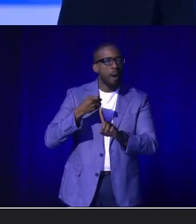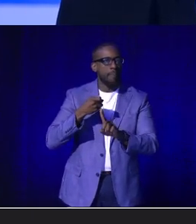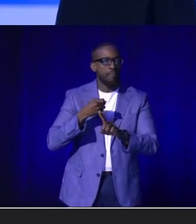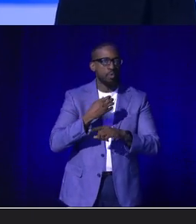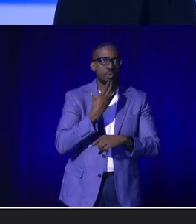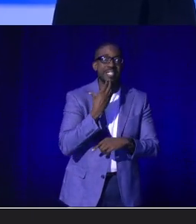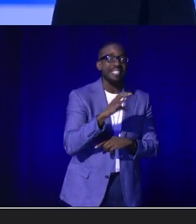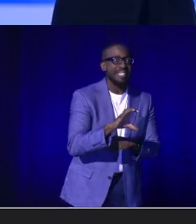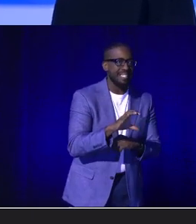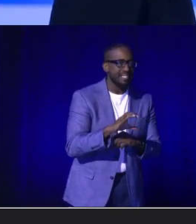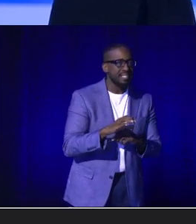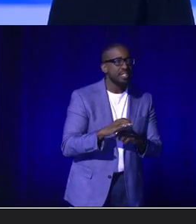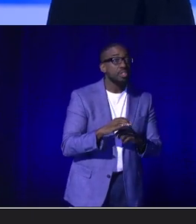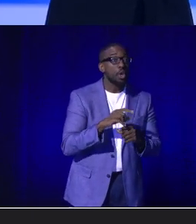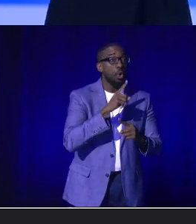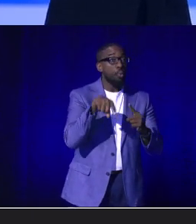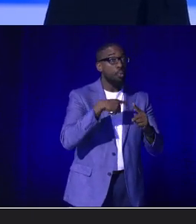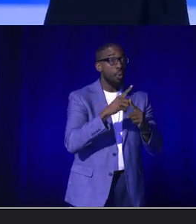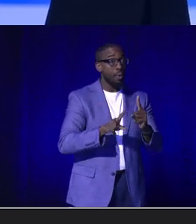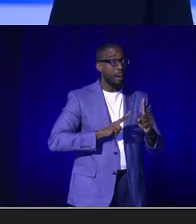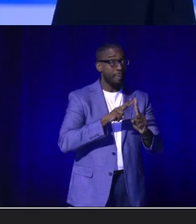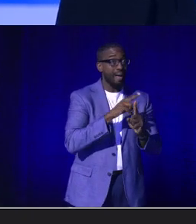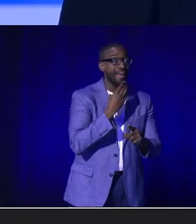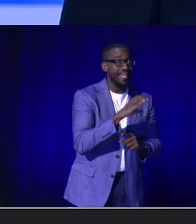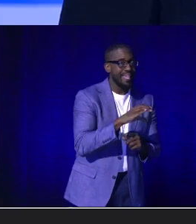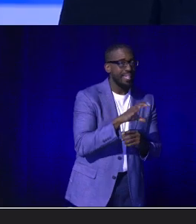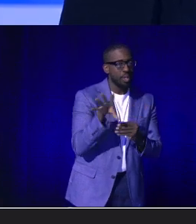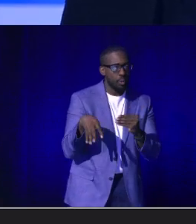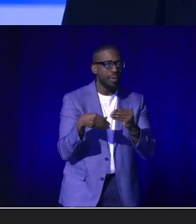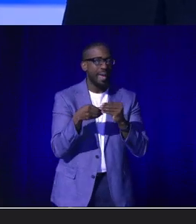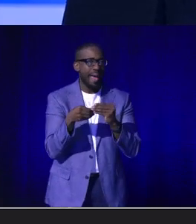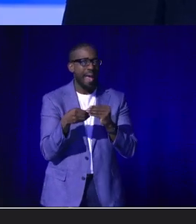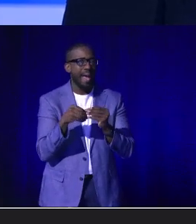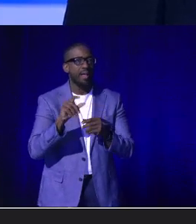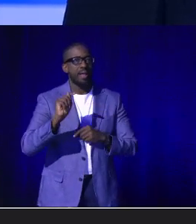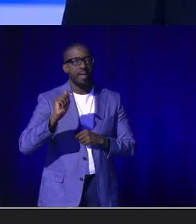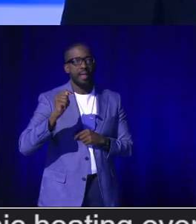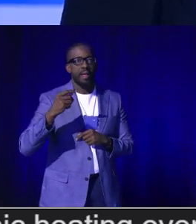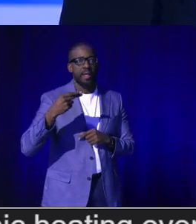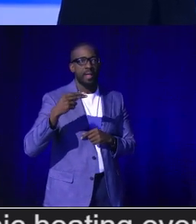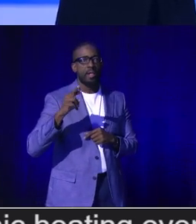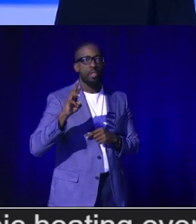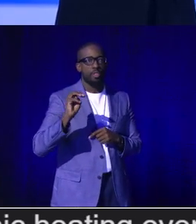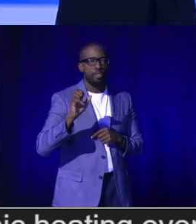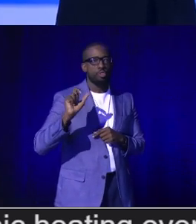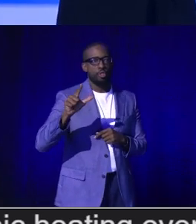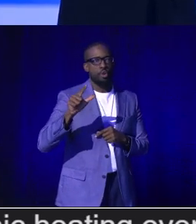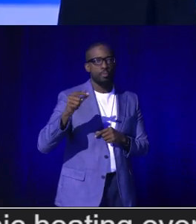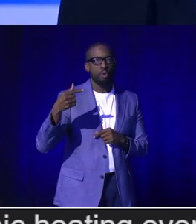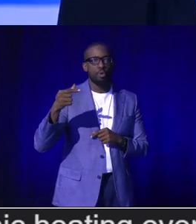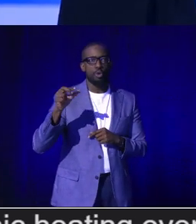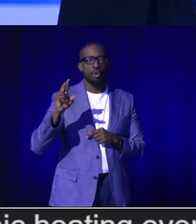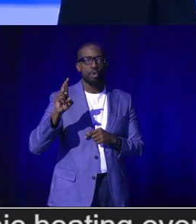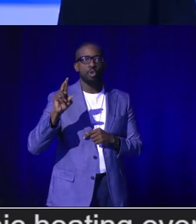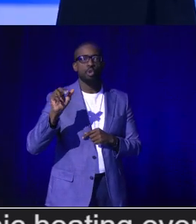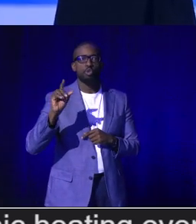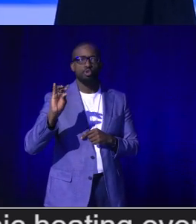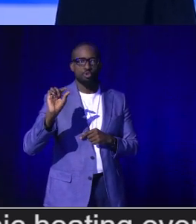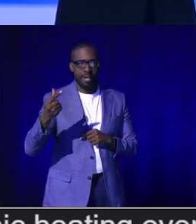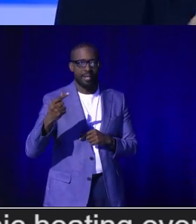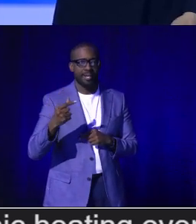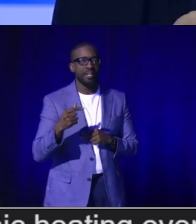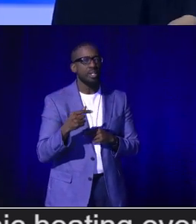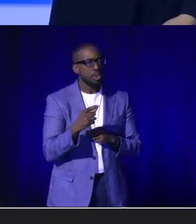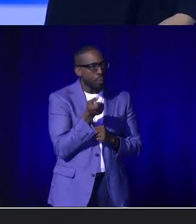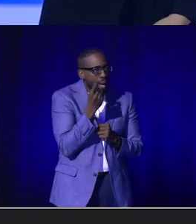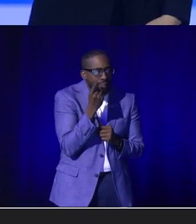we're also adding thermal gradients. So this is a reason that we need to understand the interaction between the thermal management